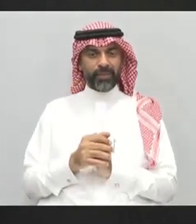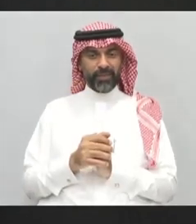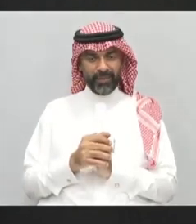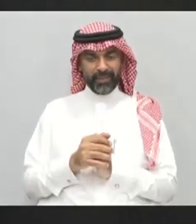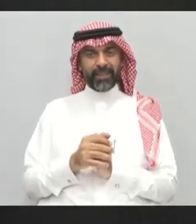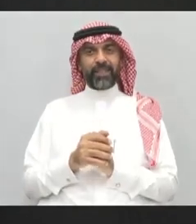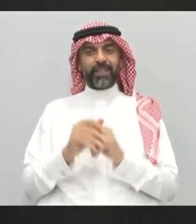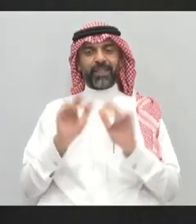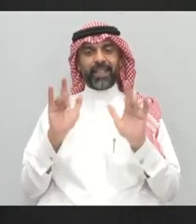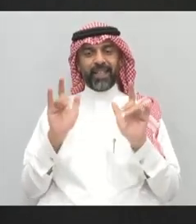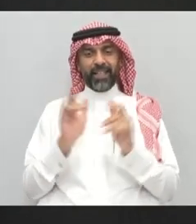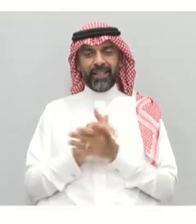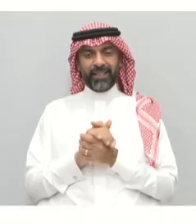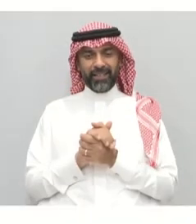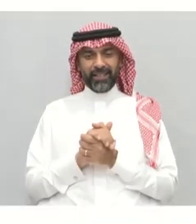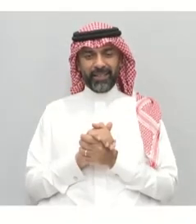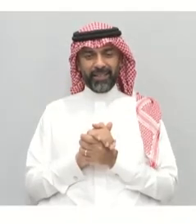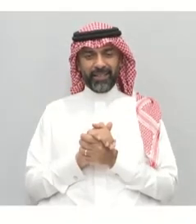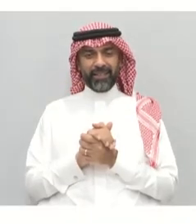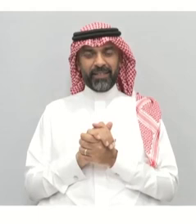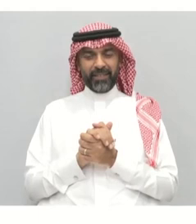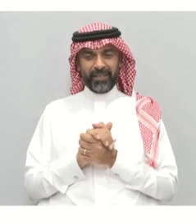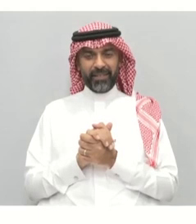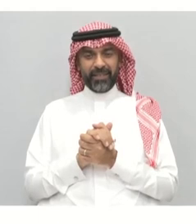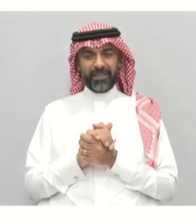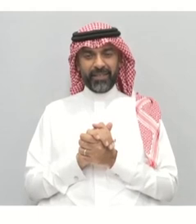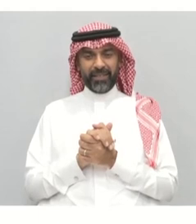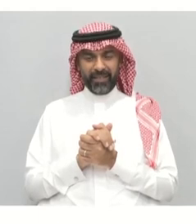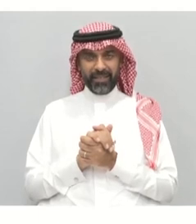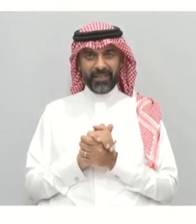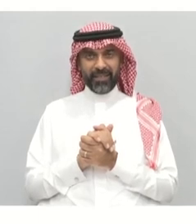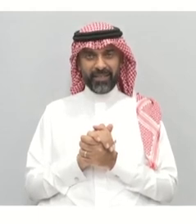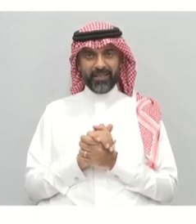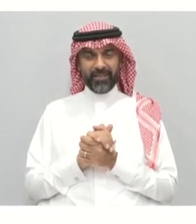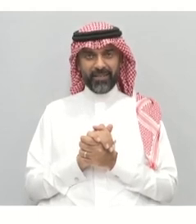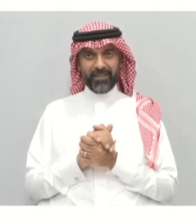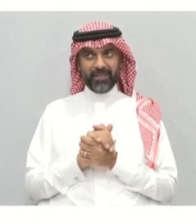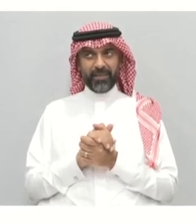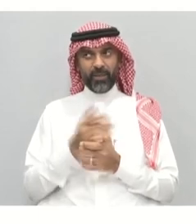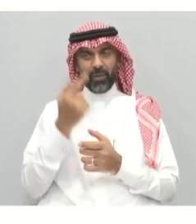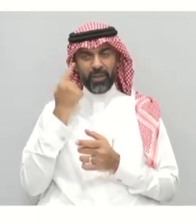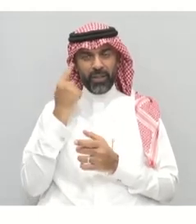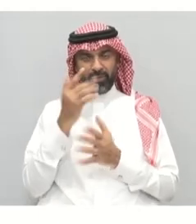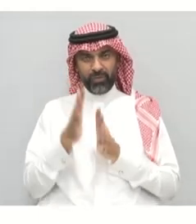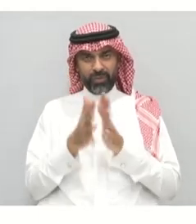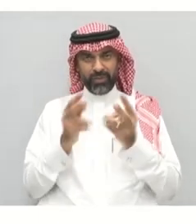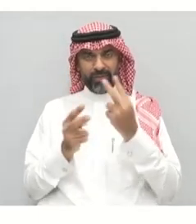you, yes, green. That's good. Green color. Okay, now listen.